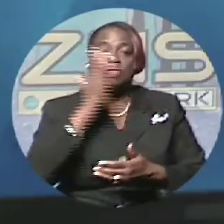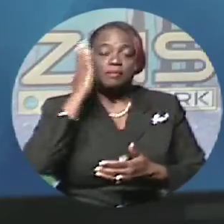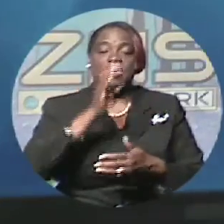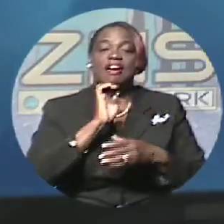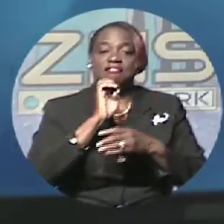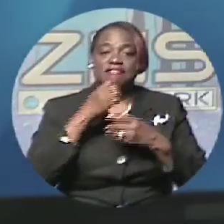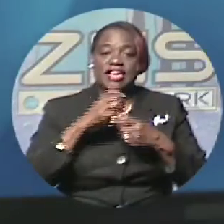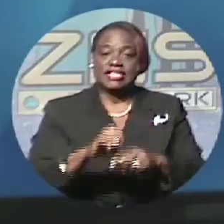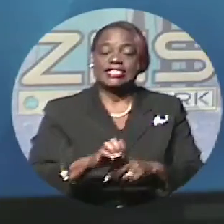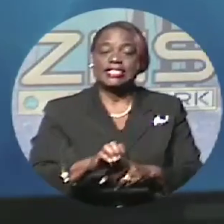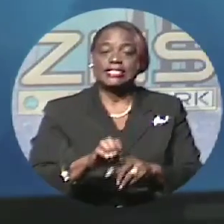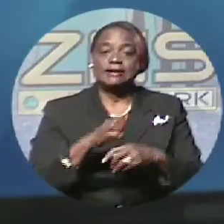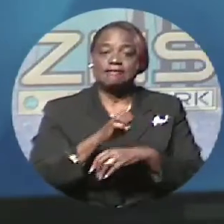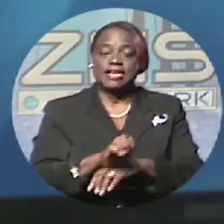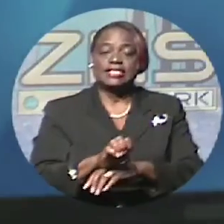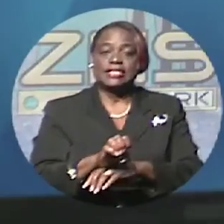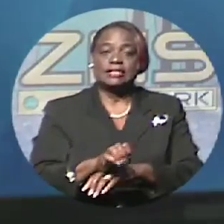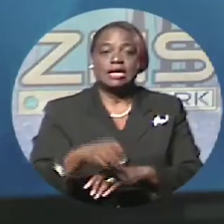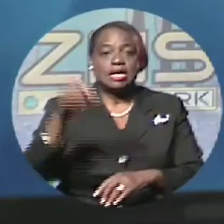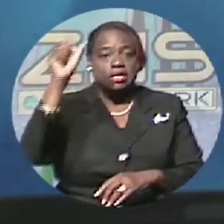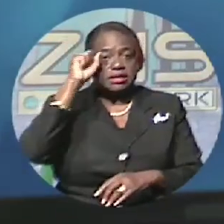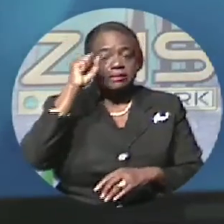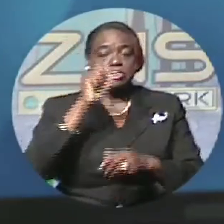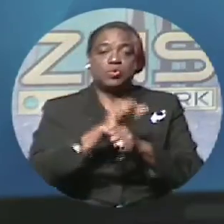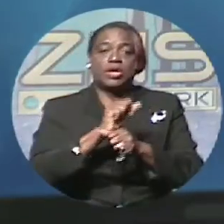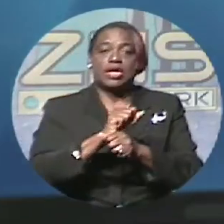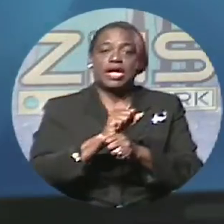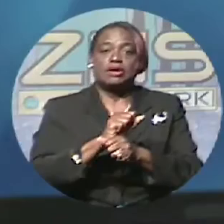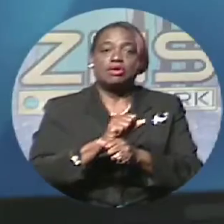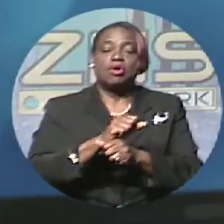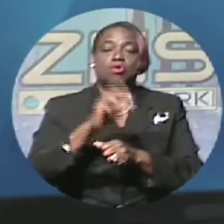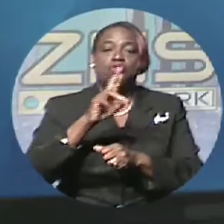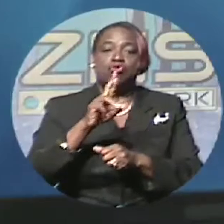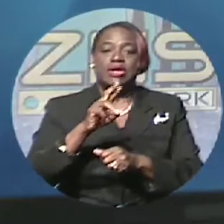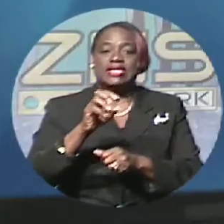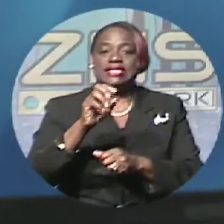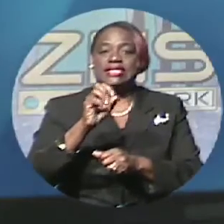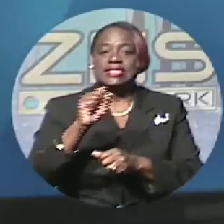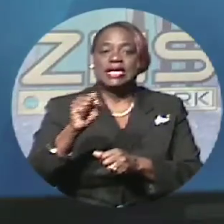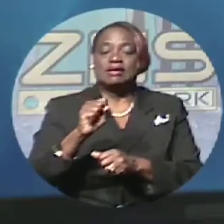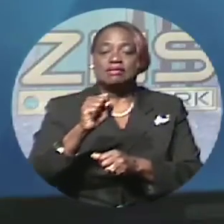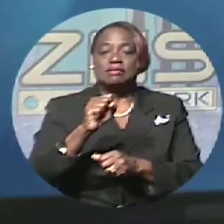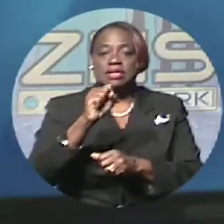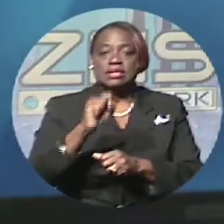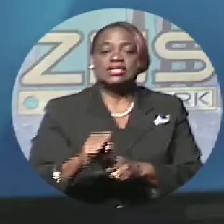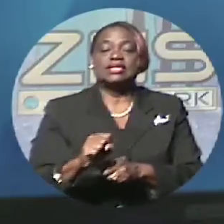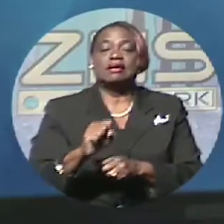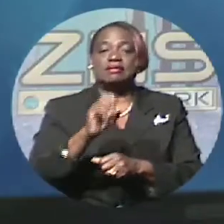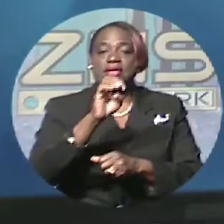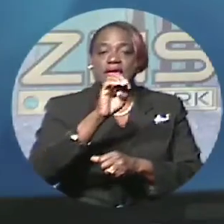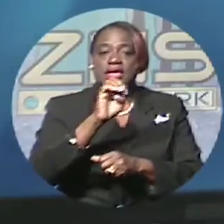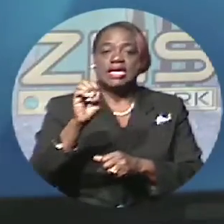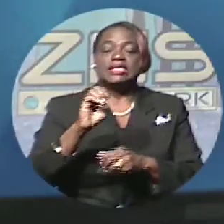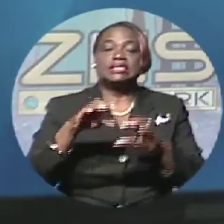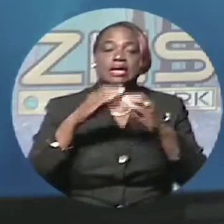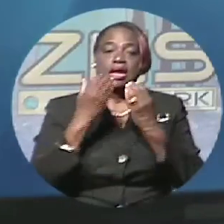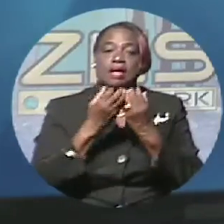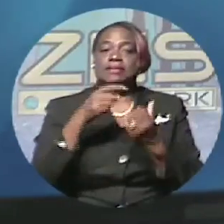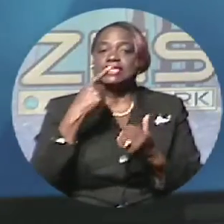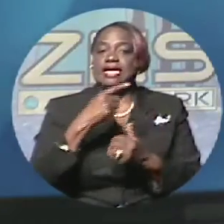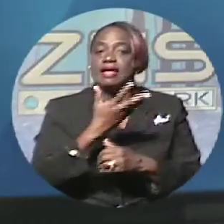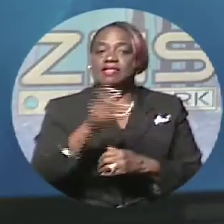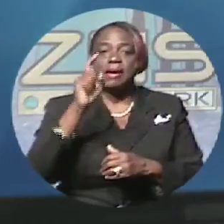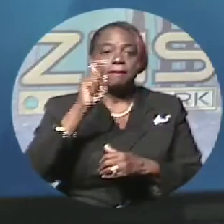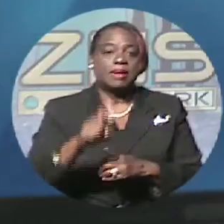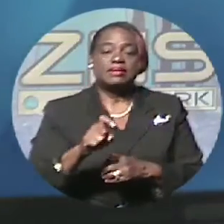liability. Sumner, who was speaking at Rotary Southeast Club's weekly meeting at the East Villa restaurant on Wednesday, says there has to be an